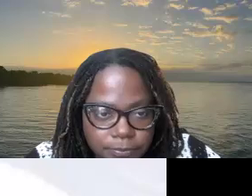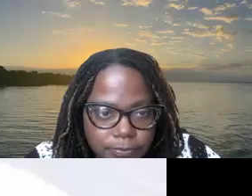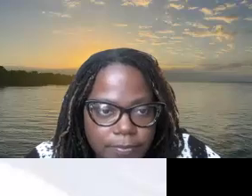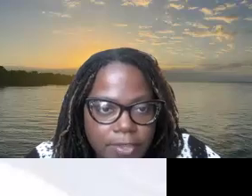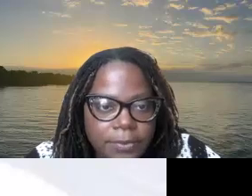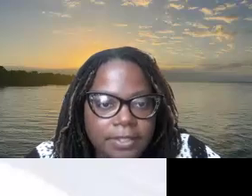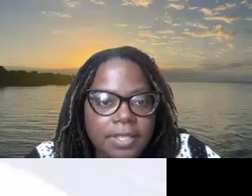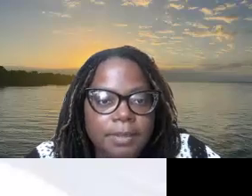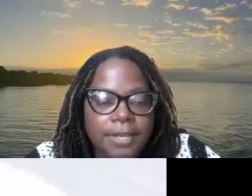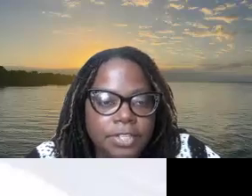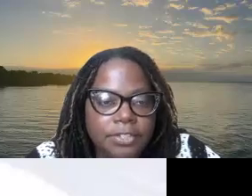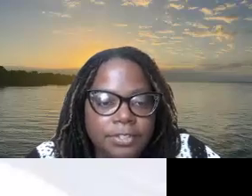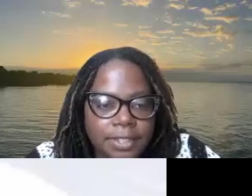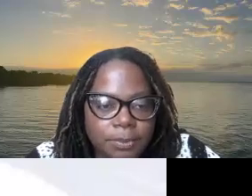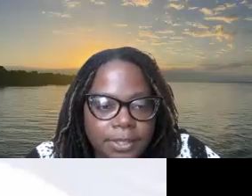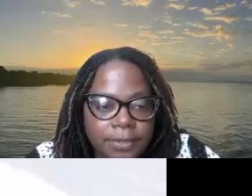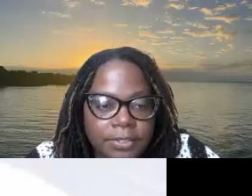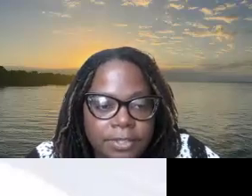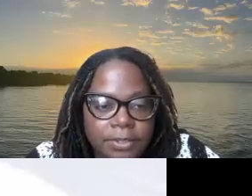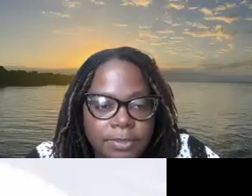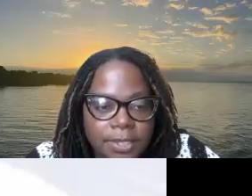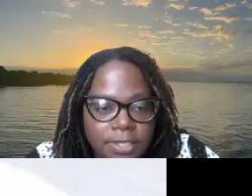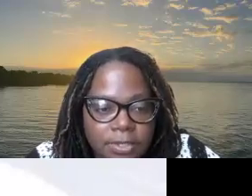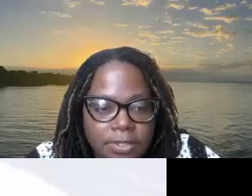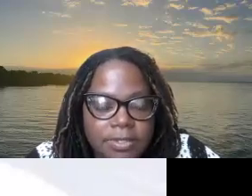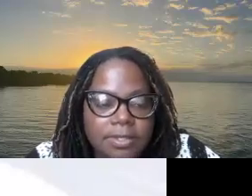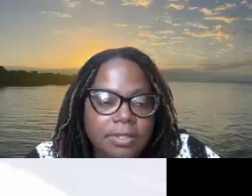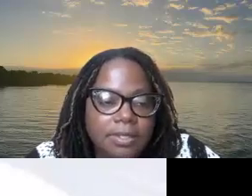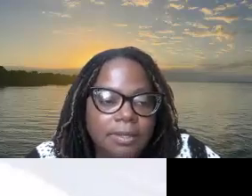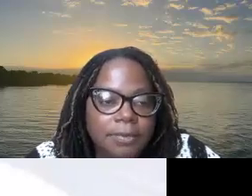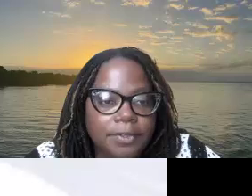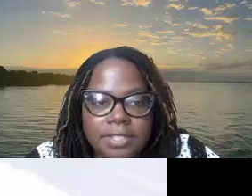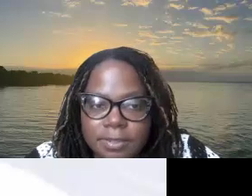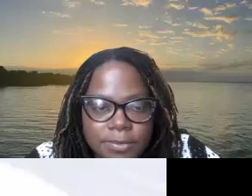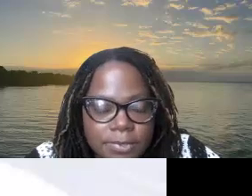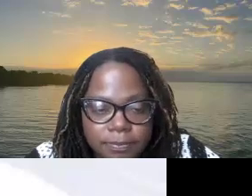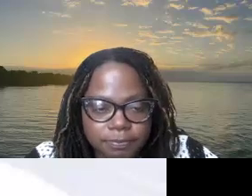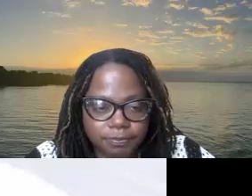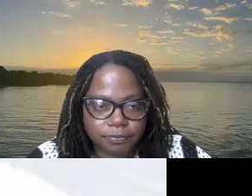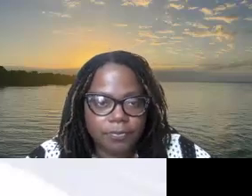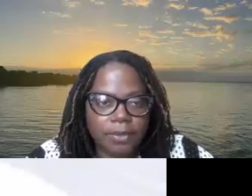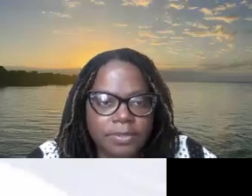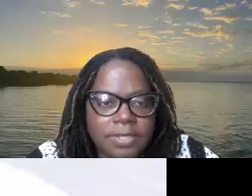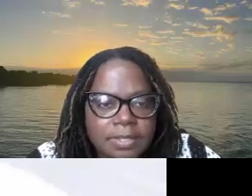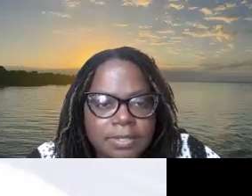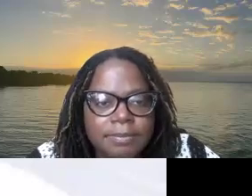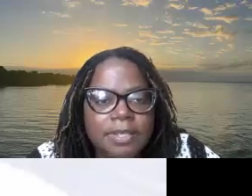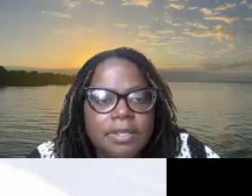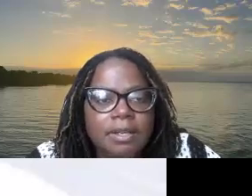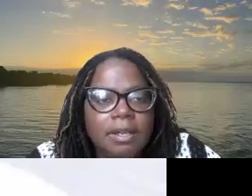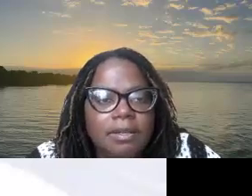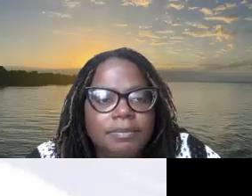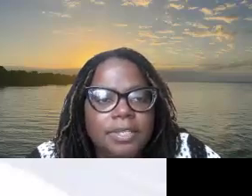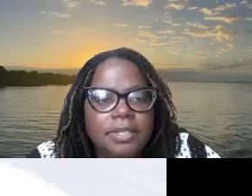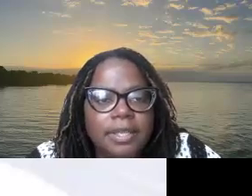level, we can think about gender inequity, right? Gender expectations, all the isms and sexism,